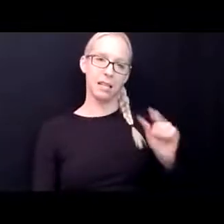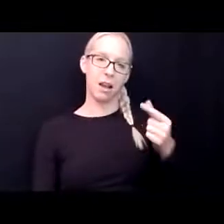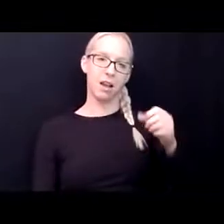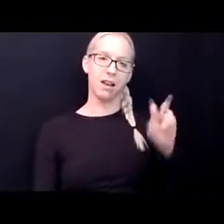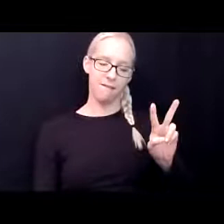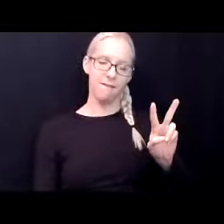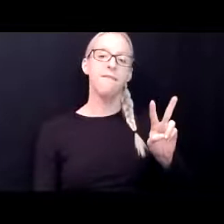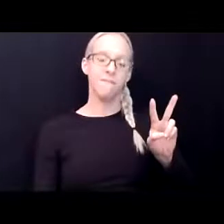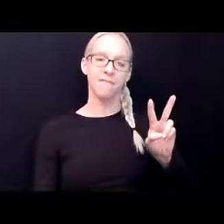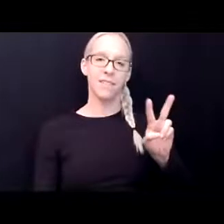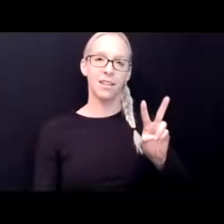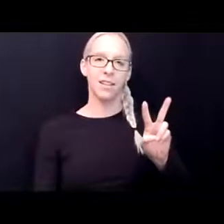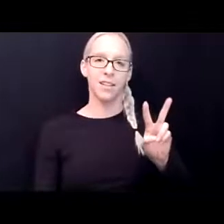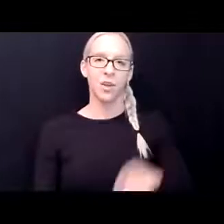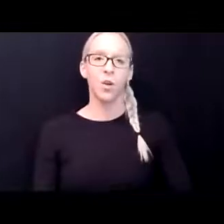ssa.gov or it's